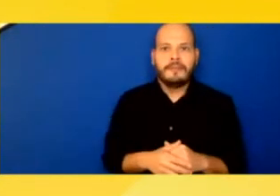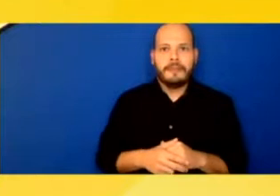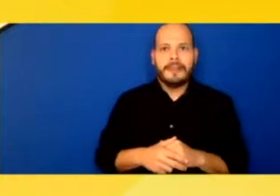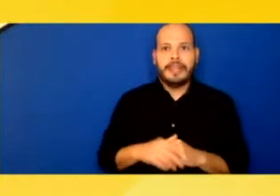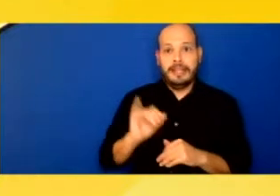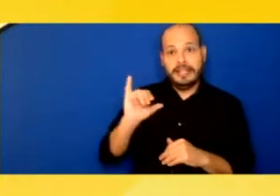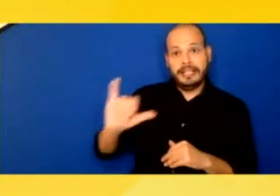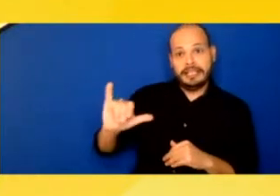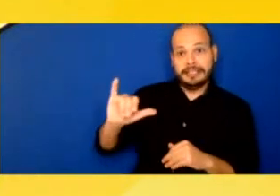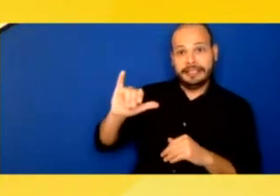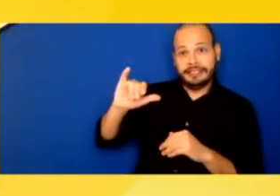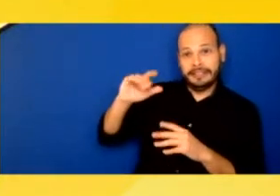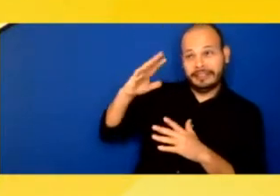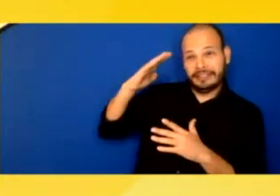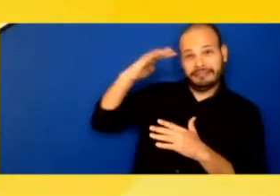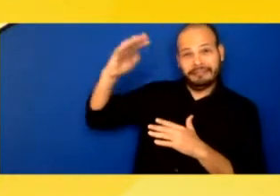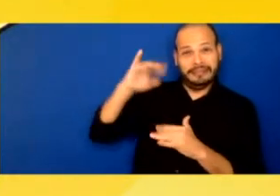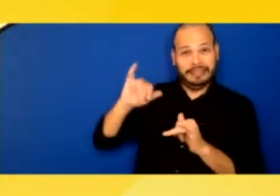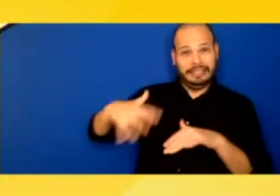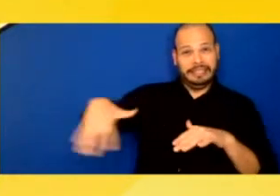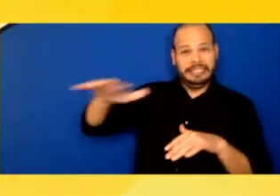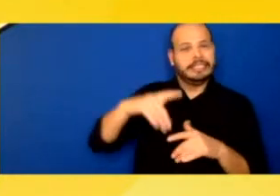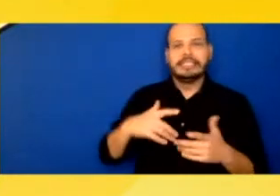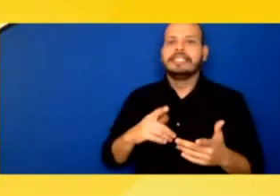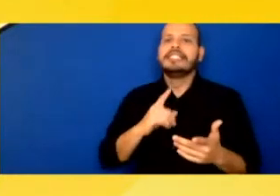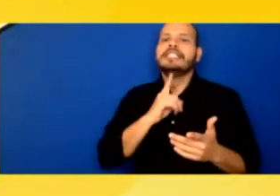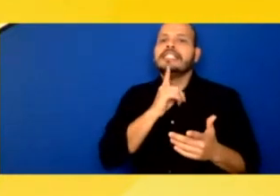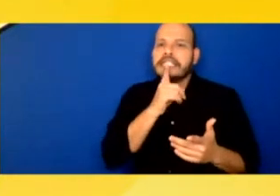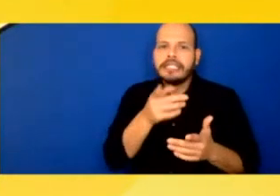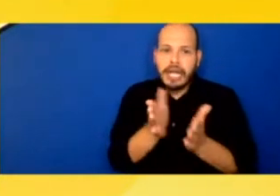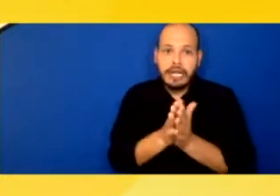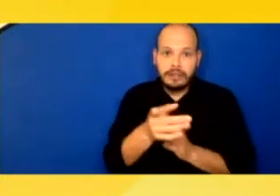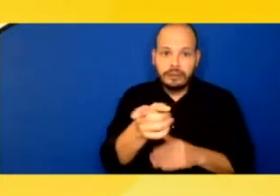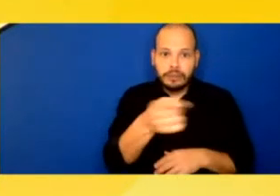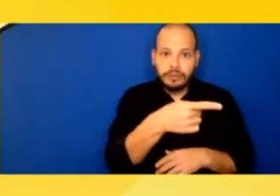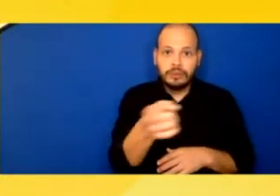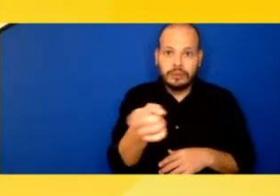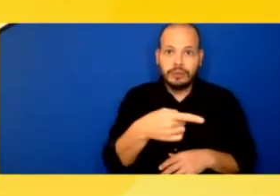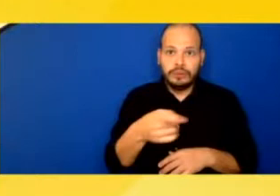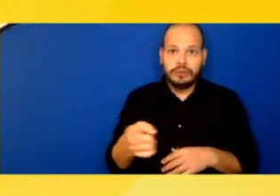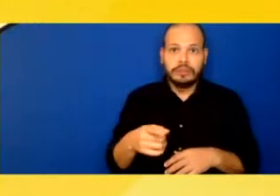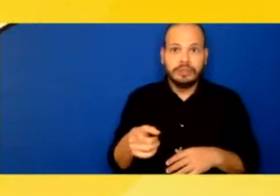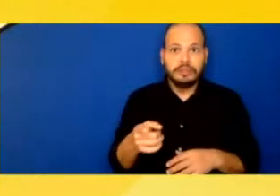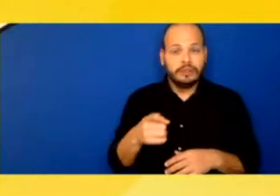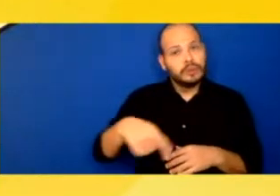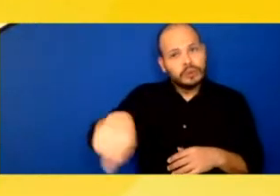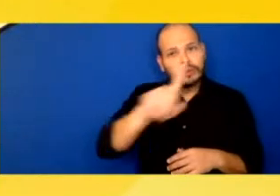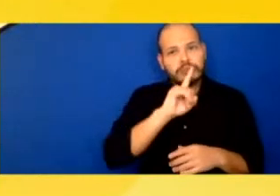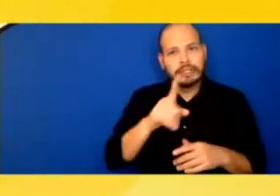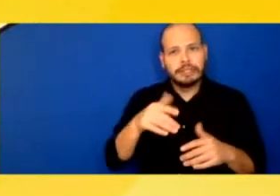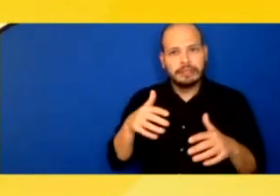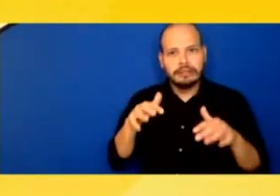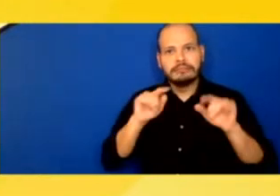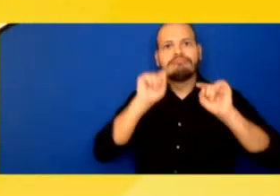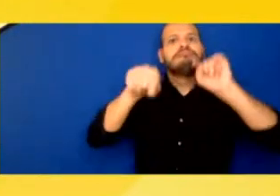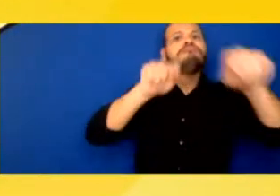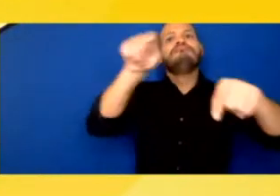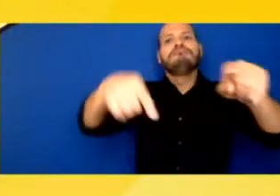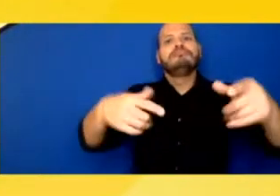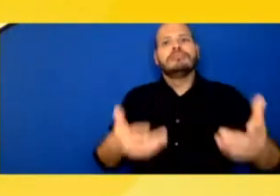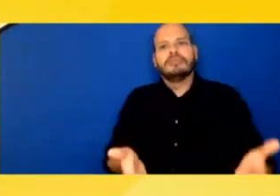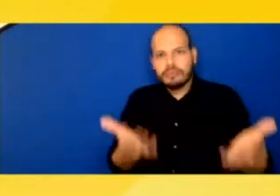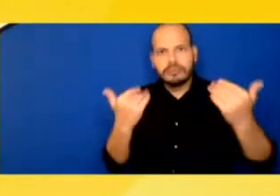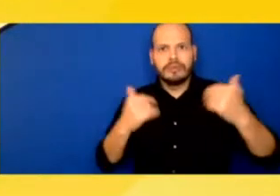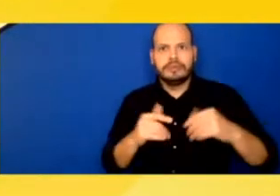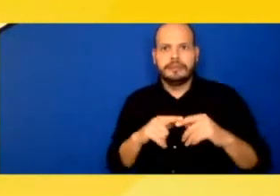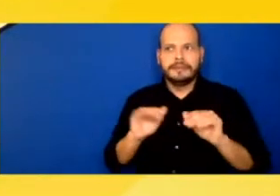are simple. Many of you already are out and encouraging folks to vote. And so we ask that you